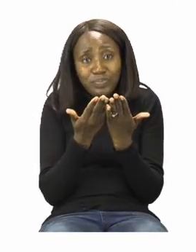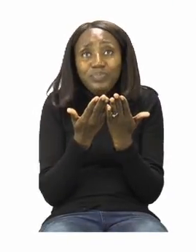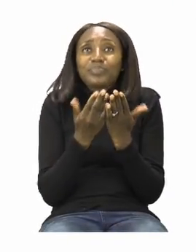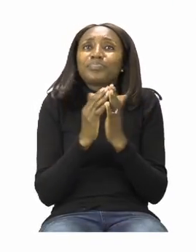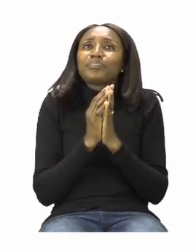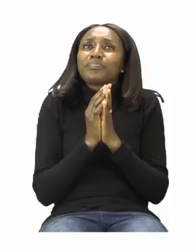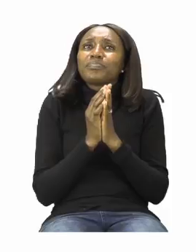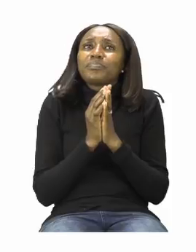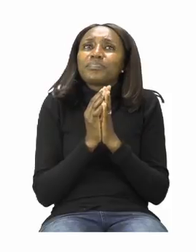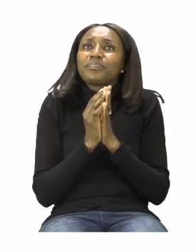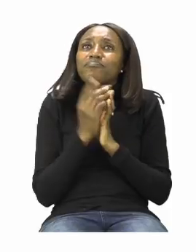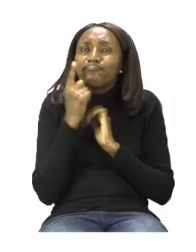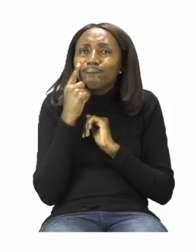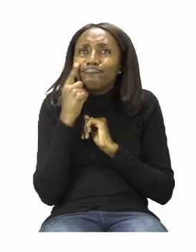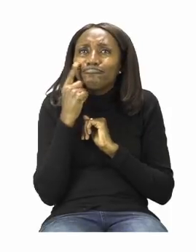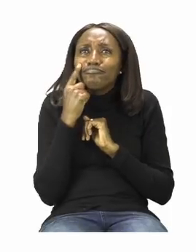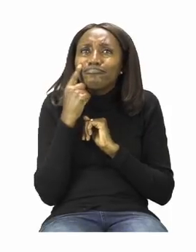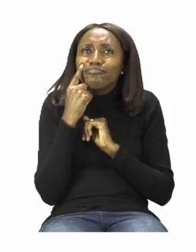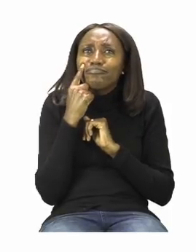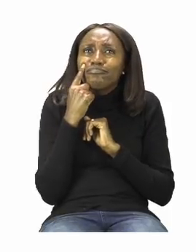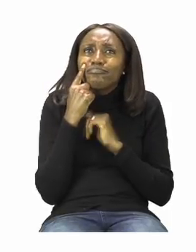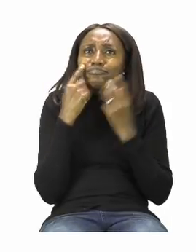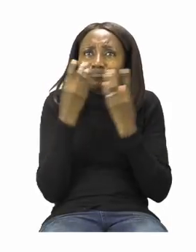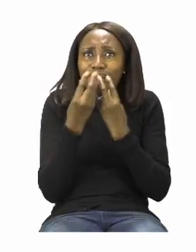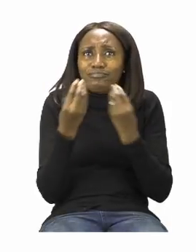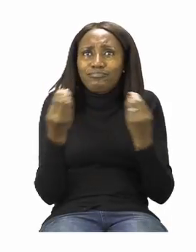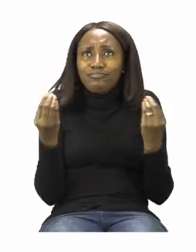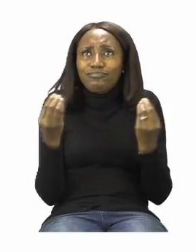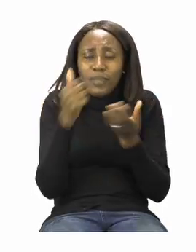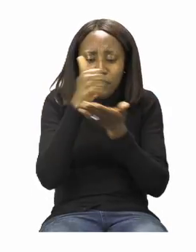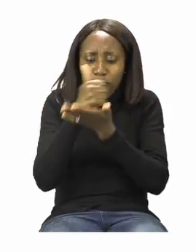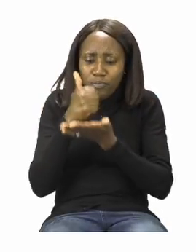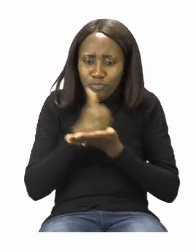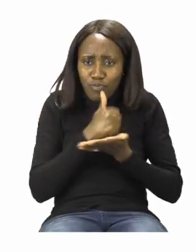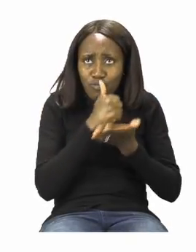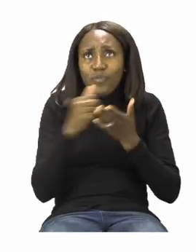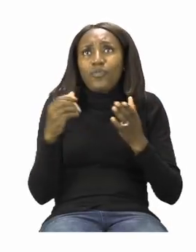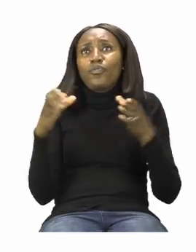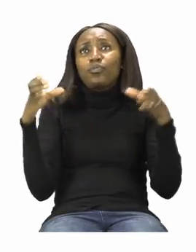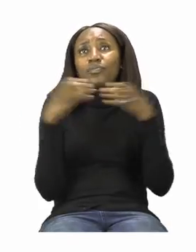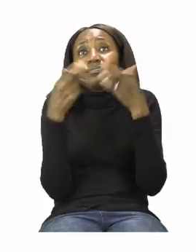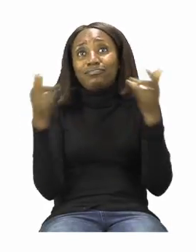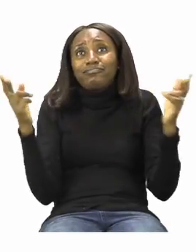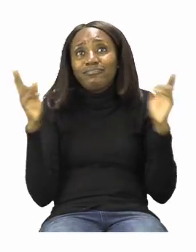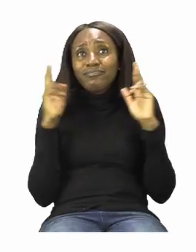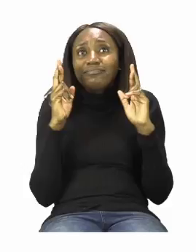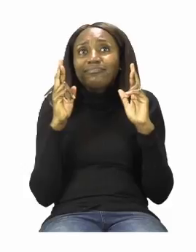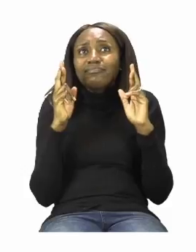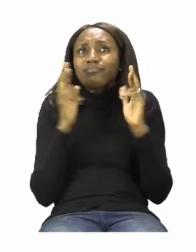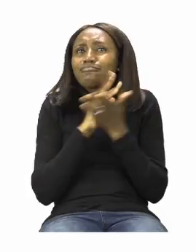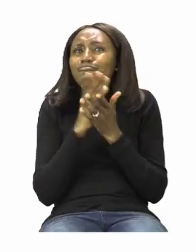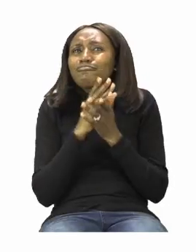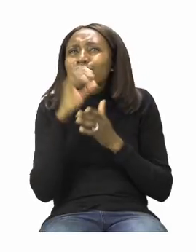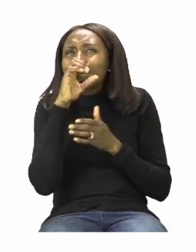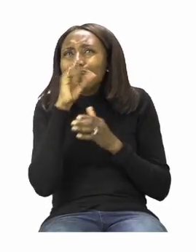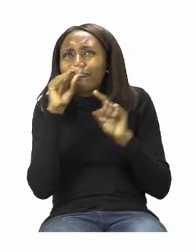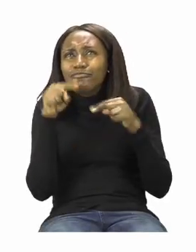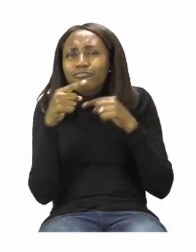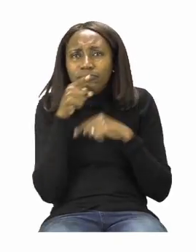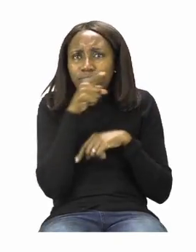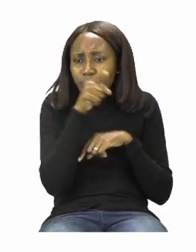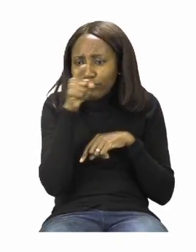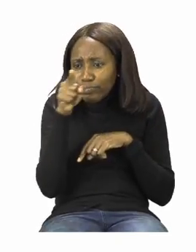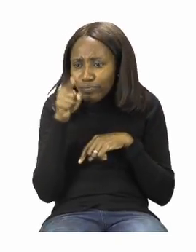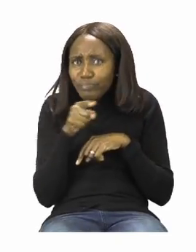Now, as you can see, the children are in class and there are a few orange things. If you